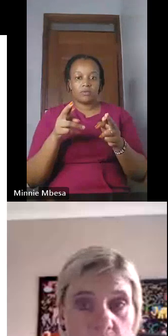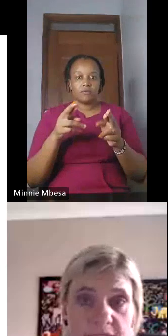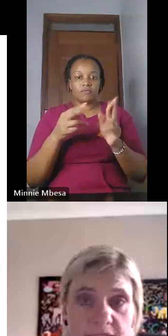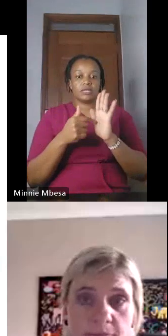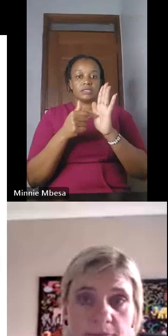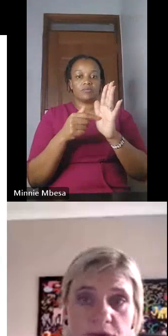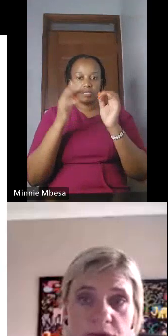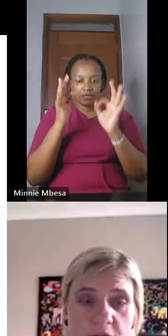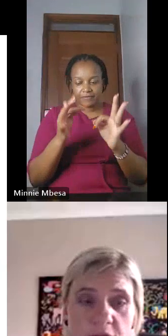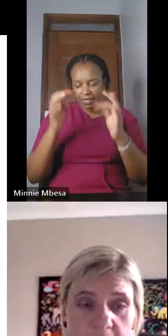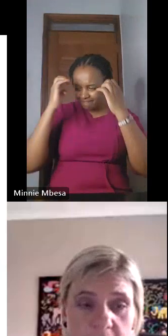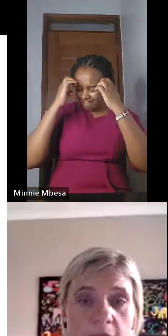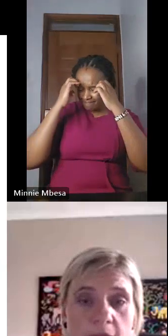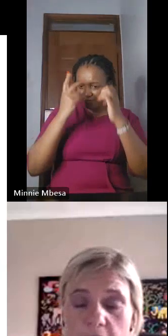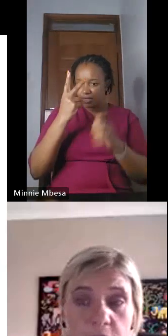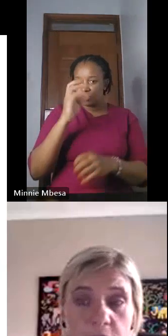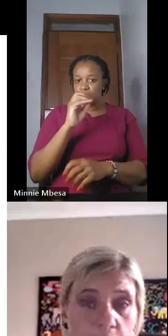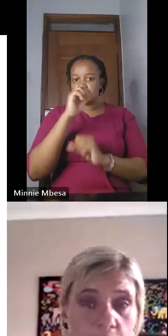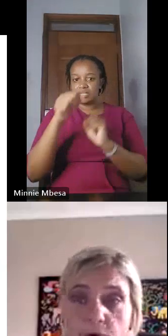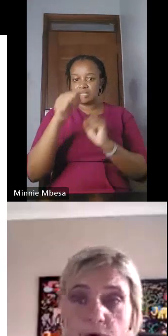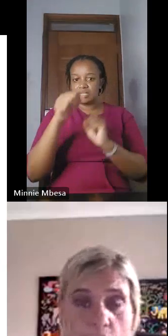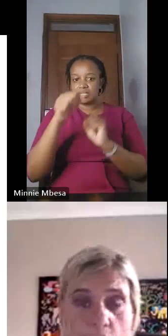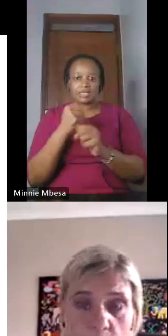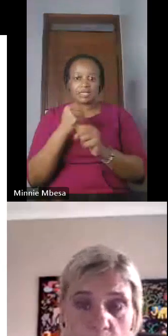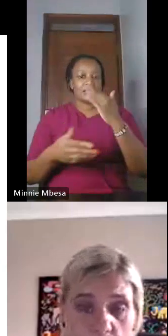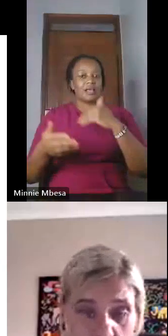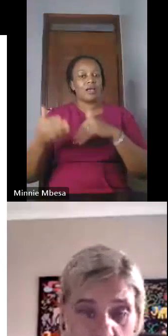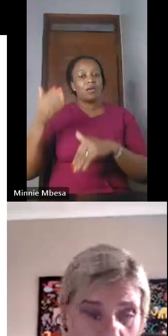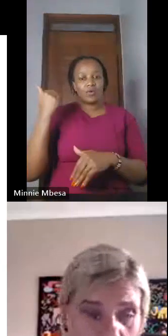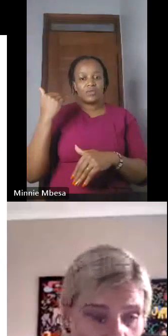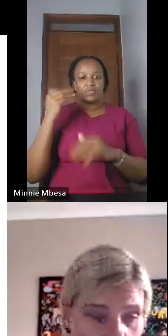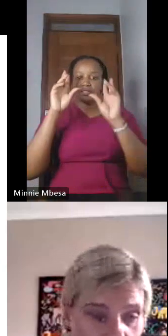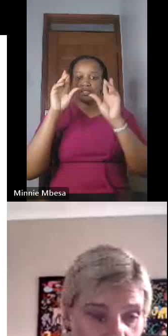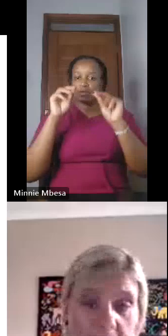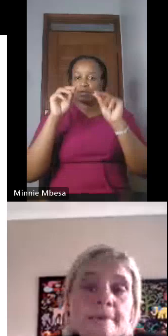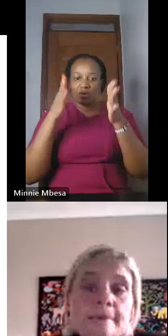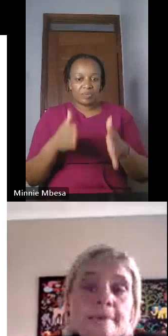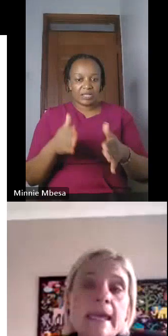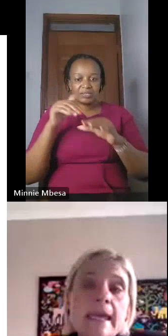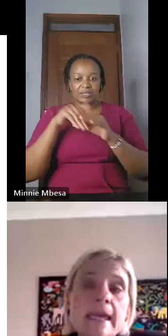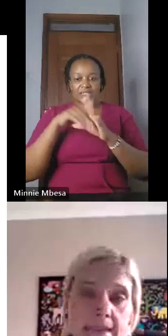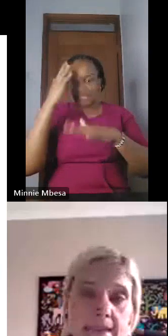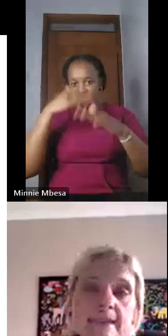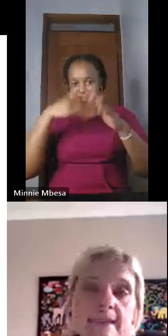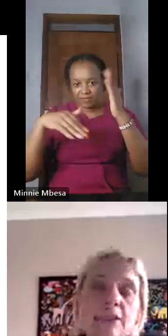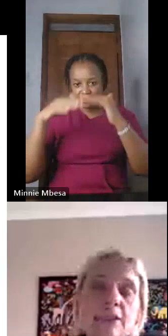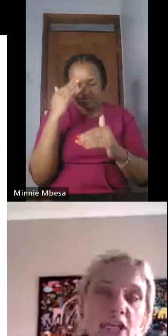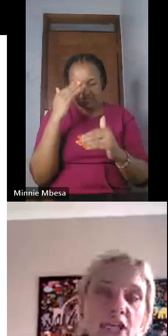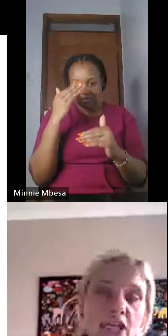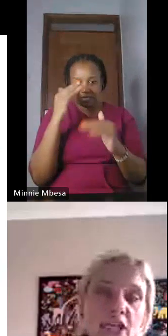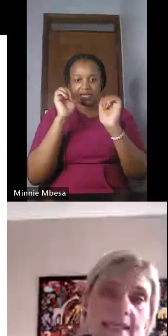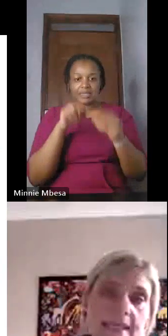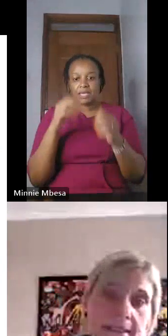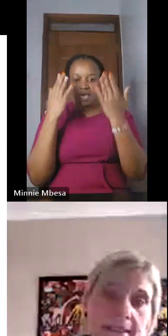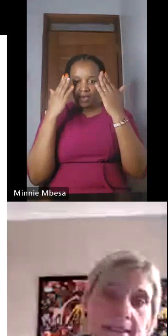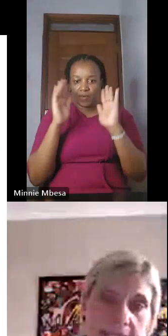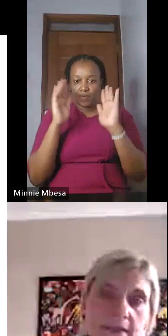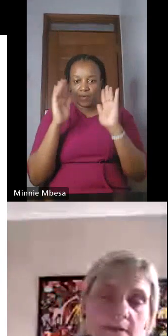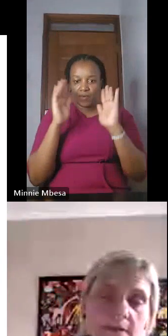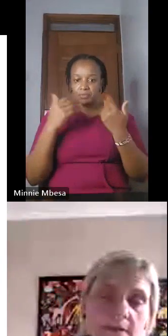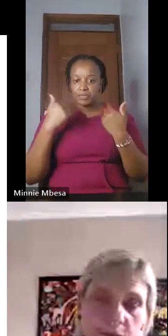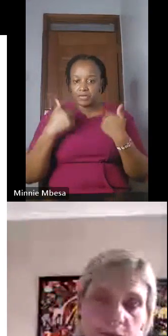There's nobody at my university that would know or be yeah, aware of me. In that yeah. instance, just get